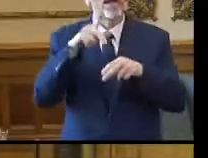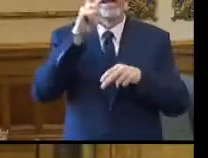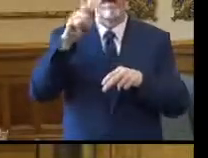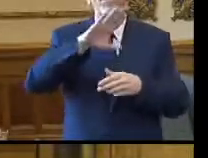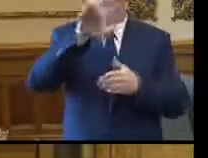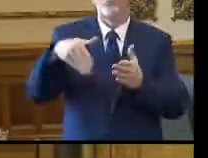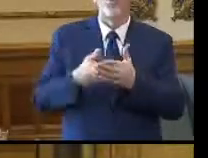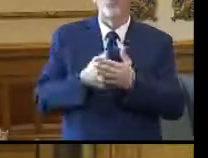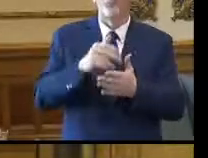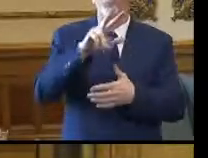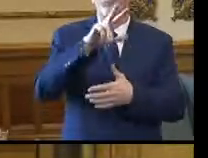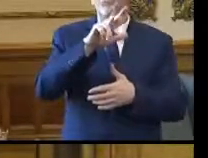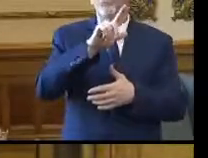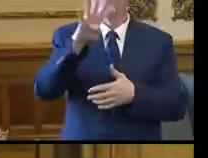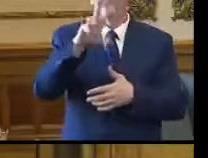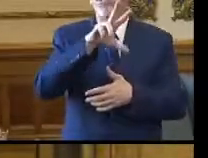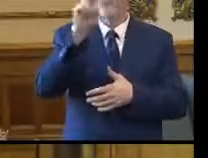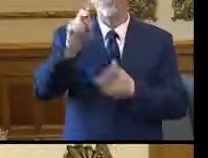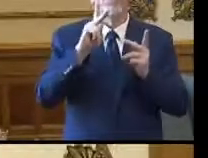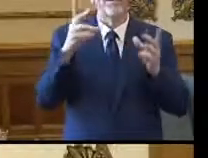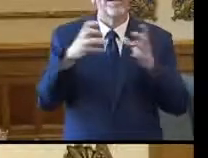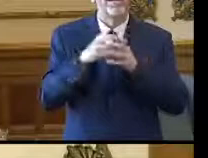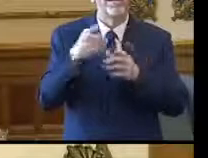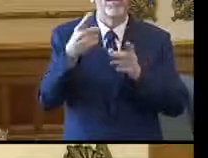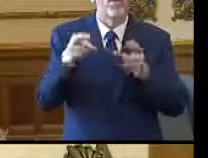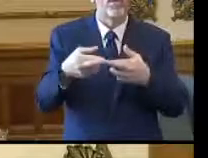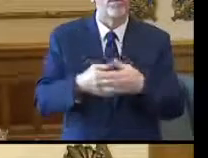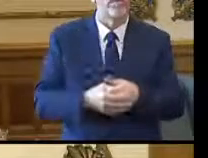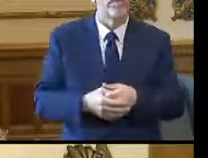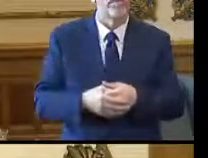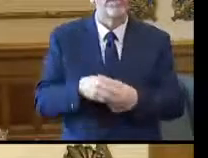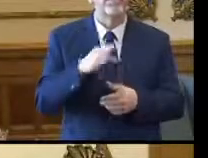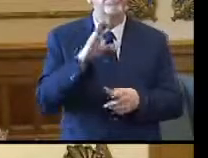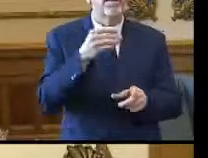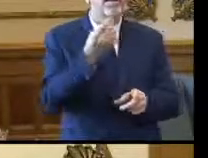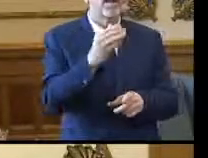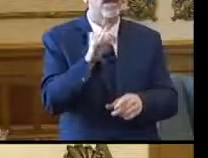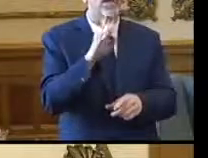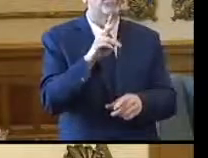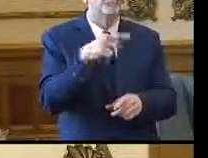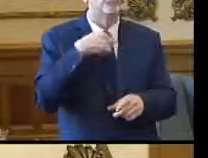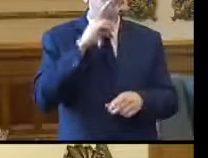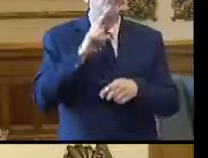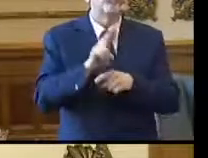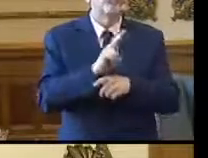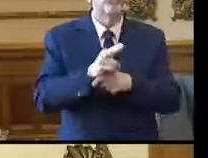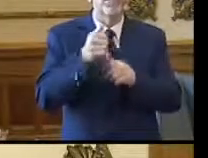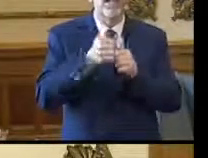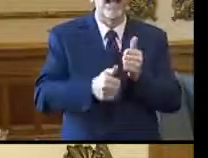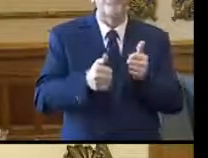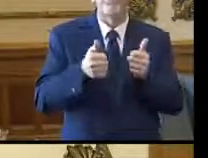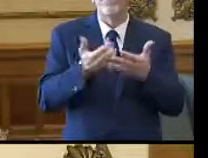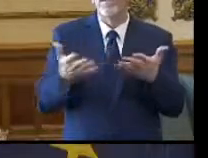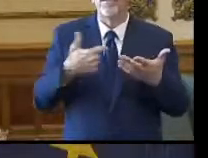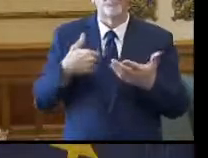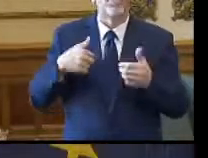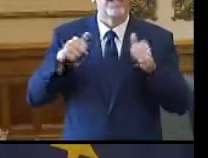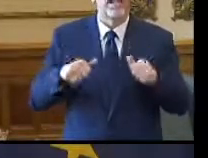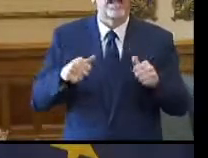24 or 30 of your family members together. Abdul, we'll use every means and measure that we need